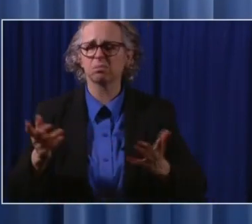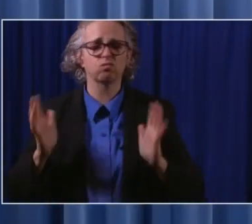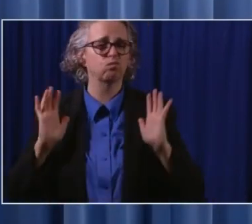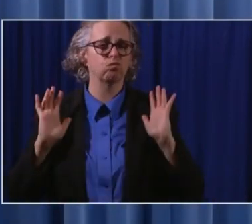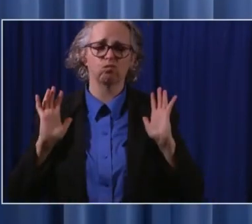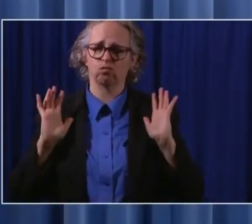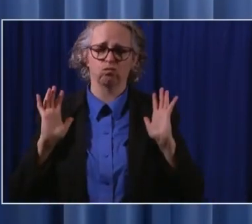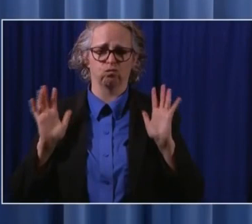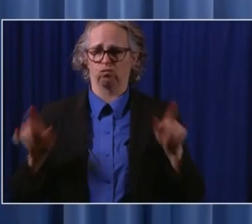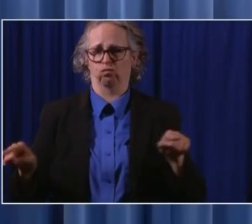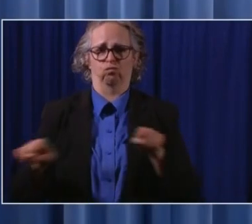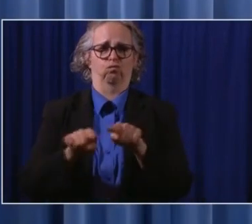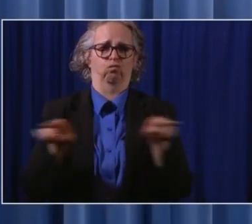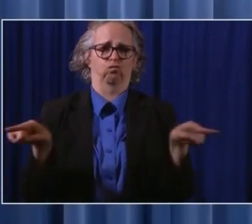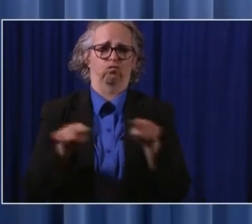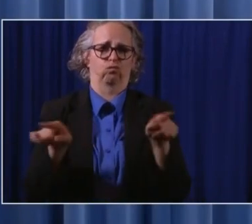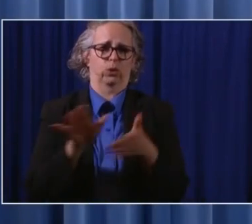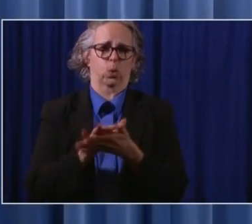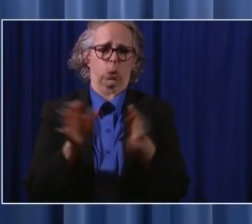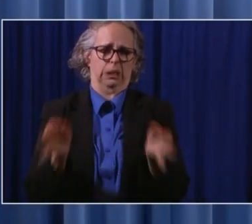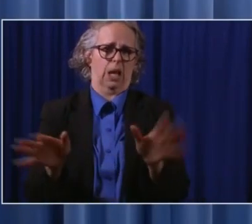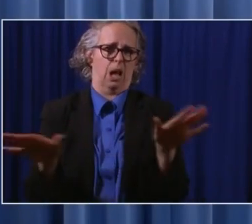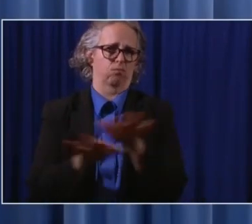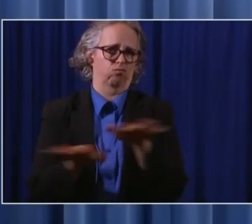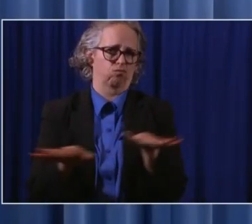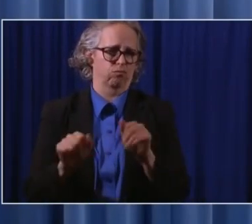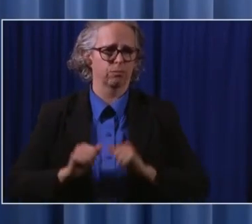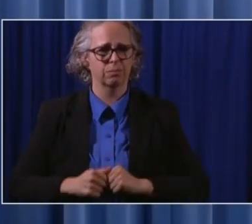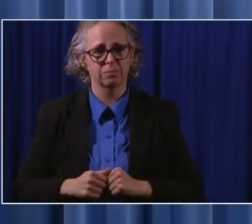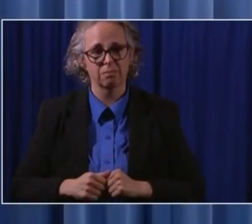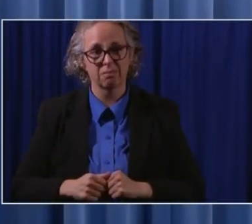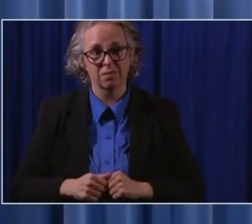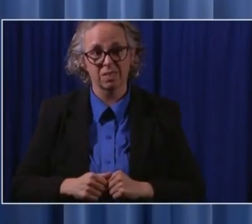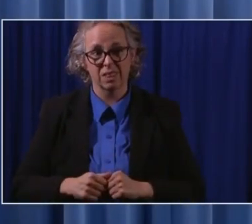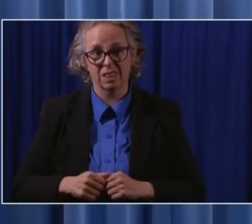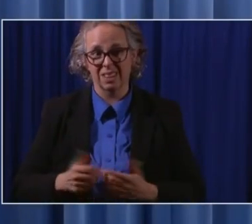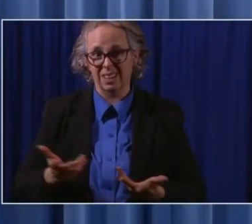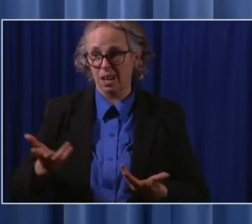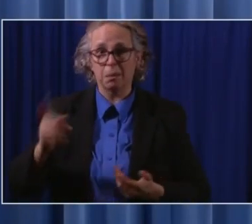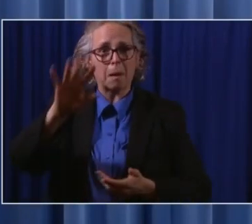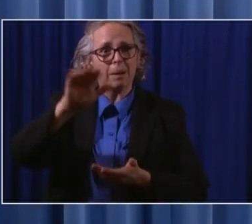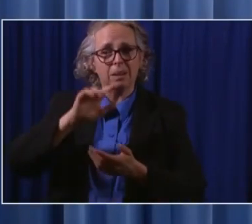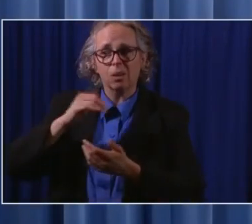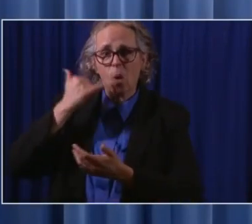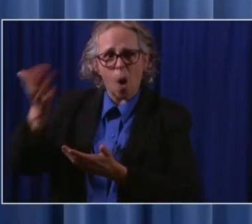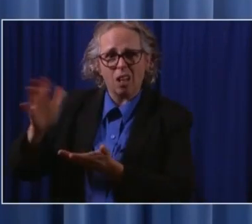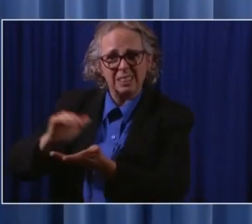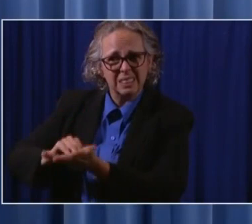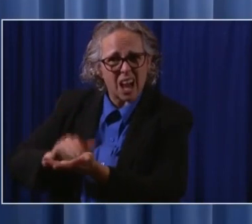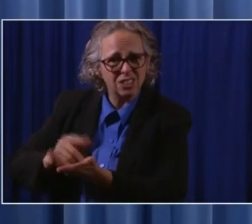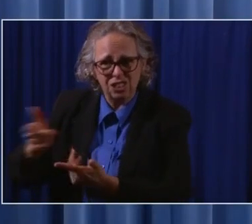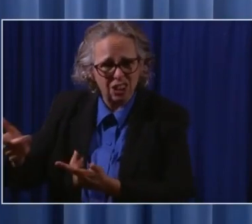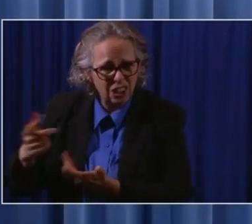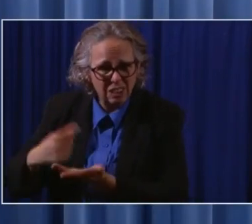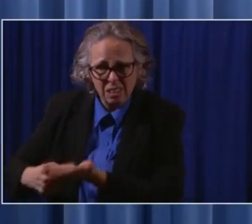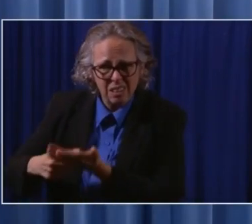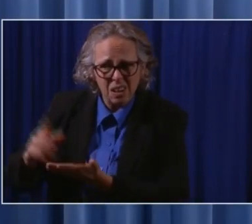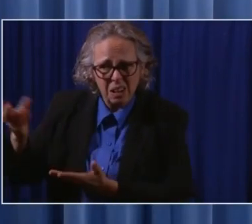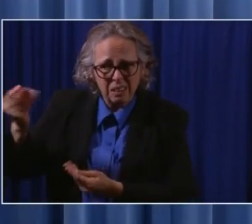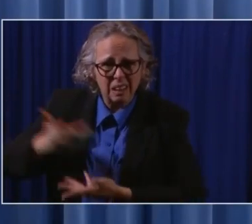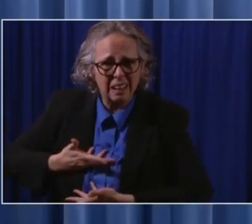what the Pediatric Association, you know, the doctors,